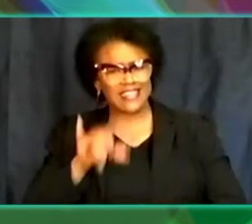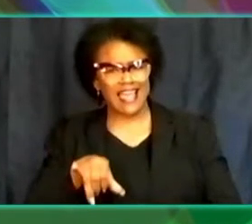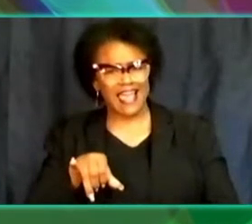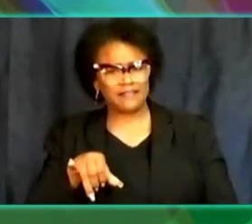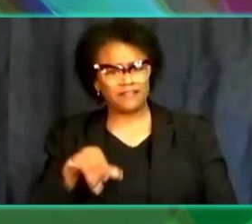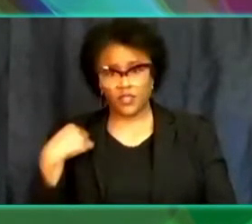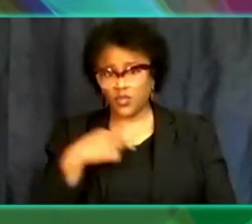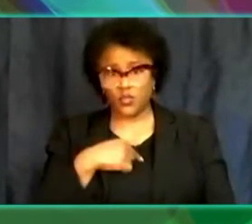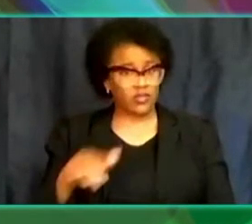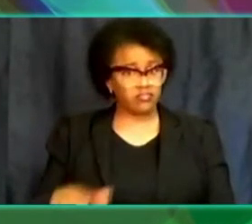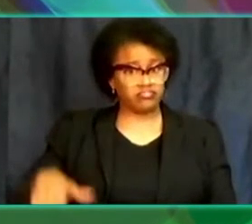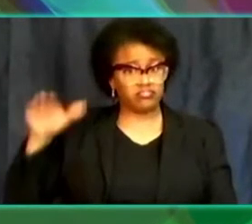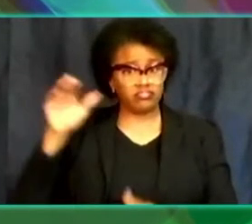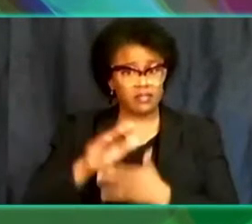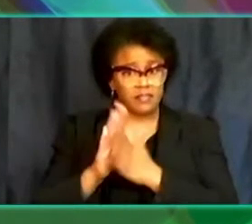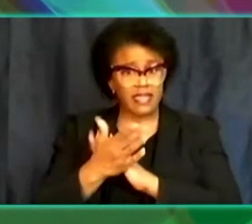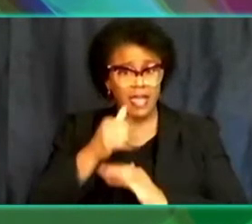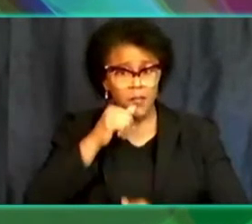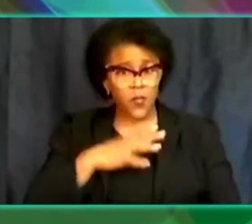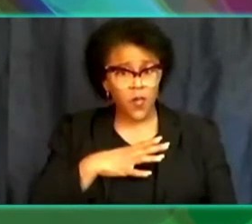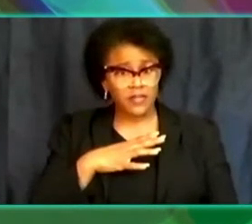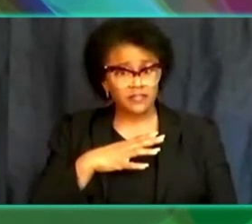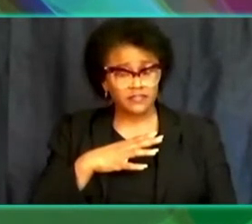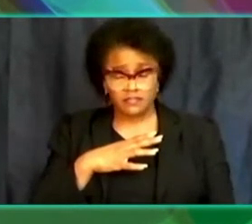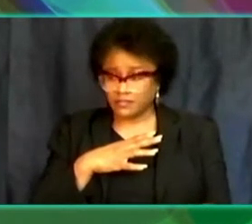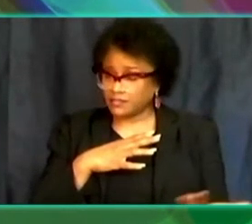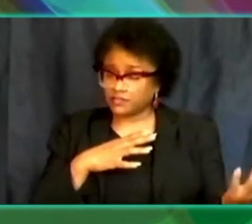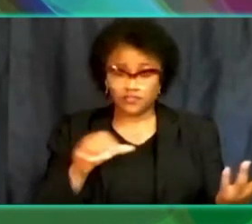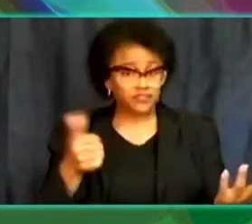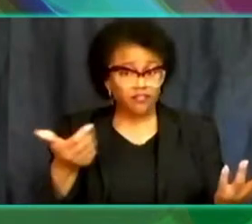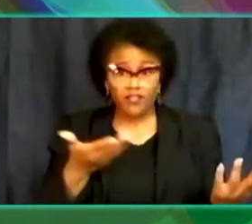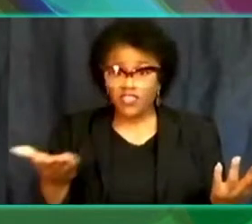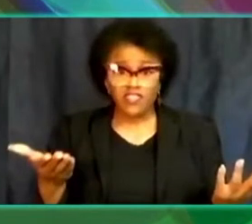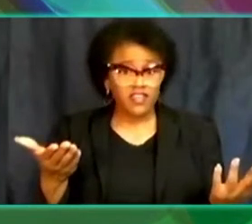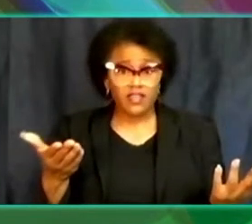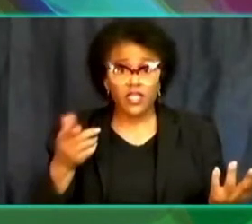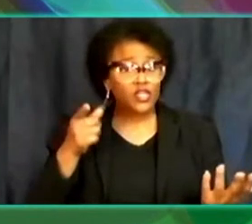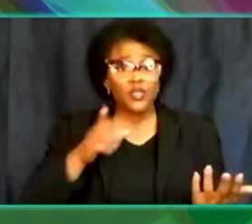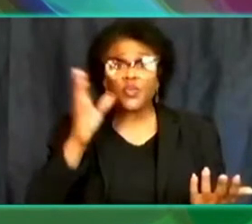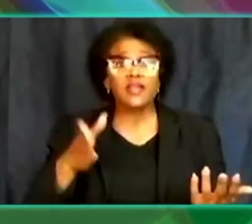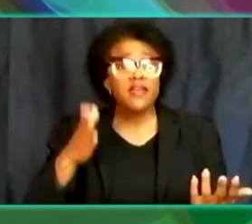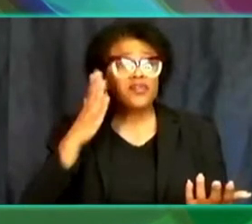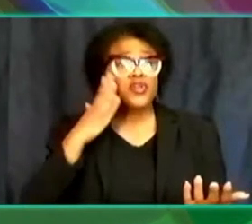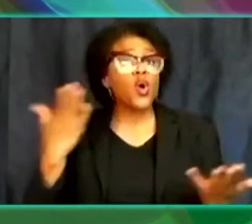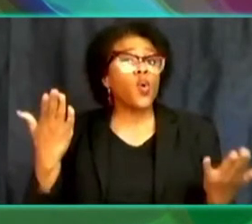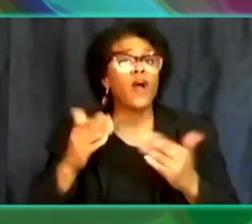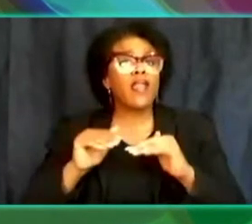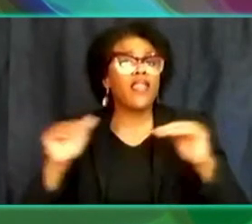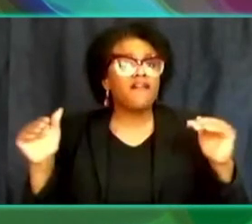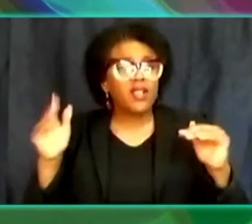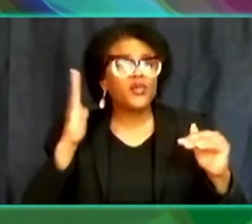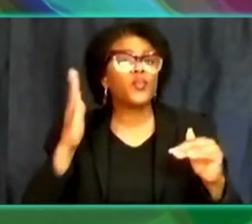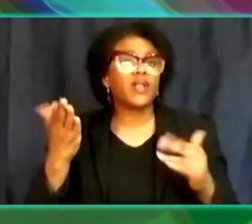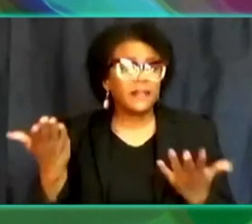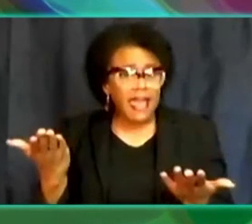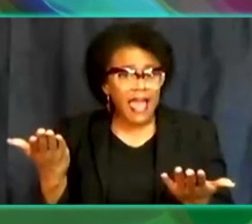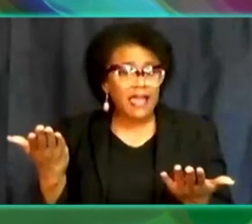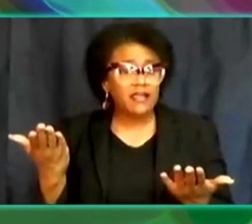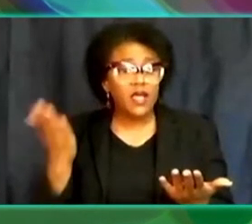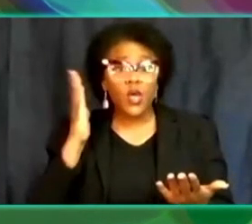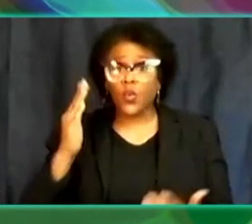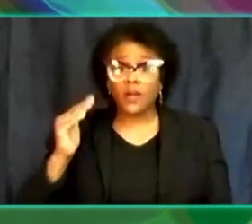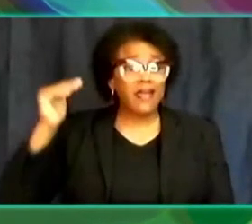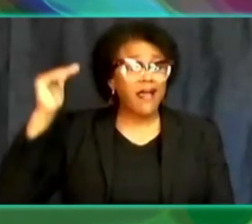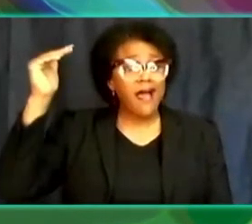into womanhood. So you're going to be the other thing is you never know what level you're going to be at. You're going to be at high levels, you're going